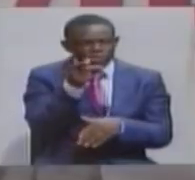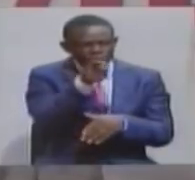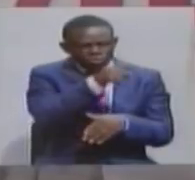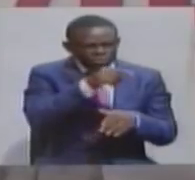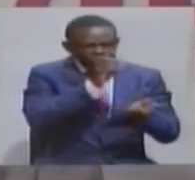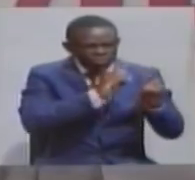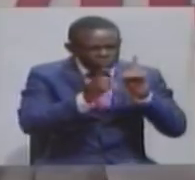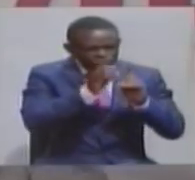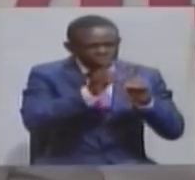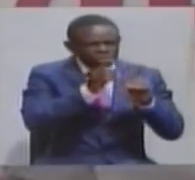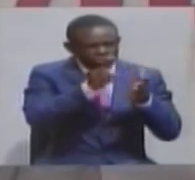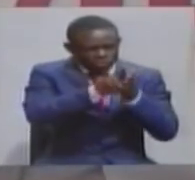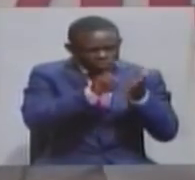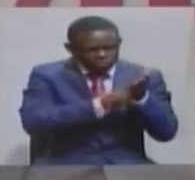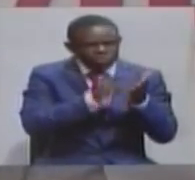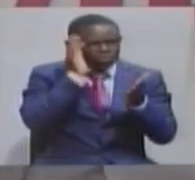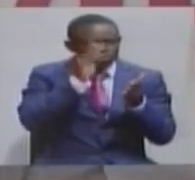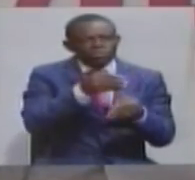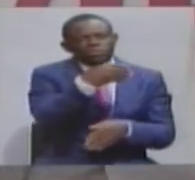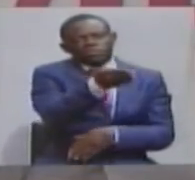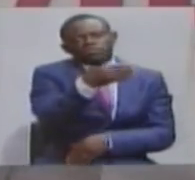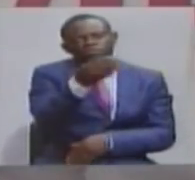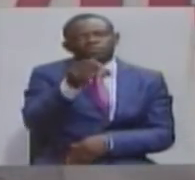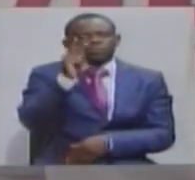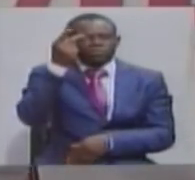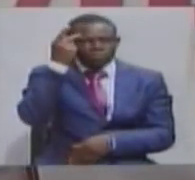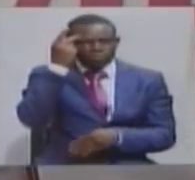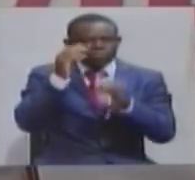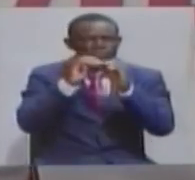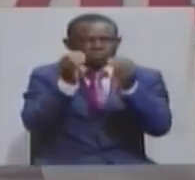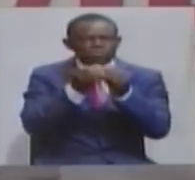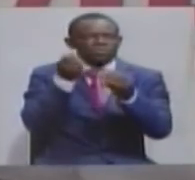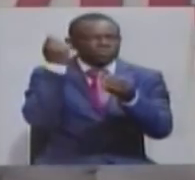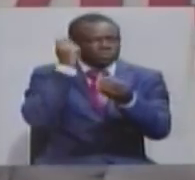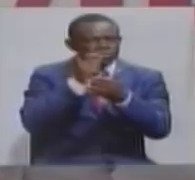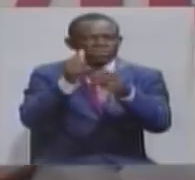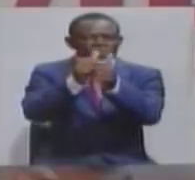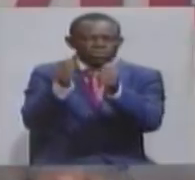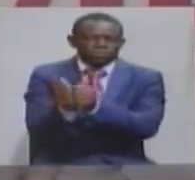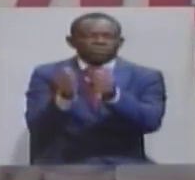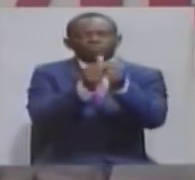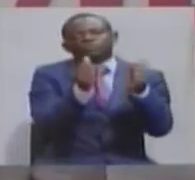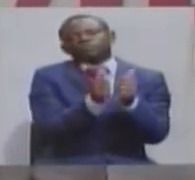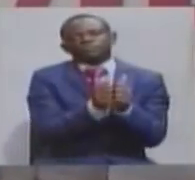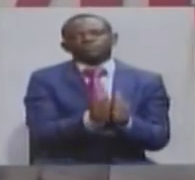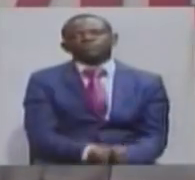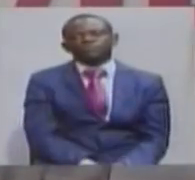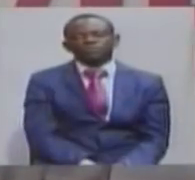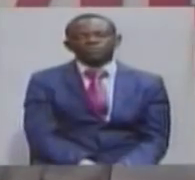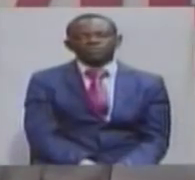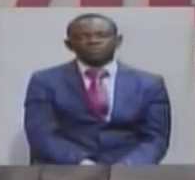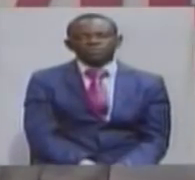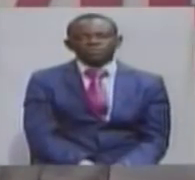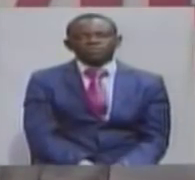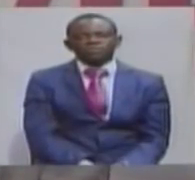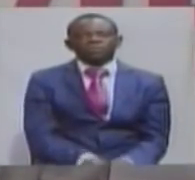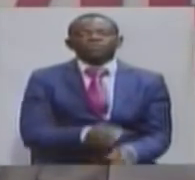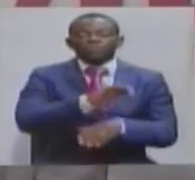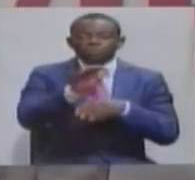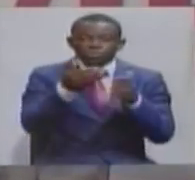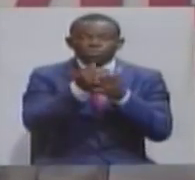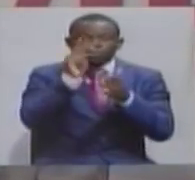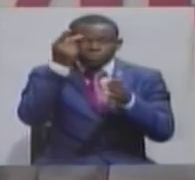political parties for them to look at. And they'll get that report and submit it to Summit of Presidents of all political parties.